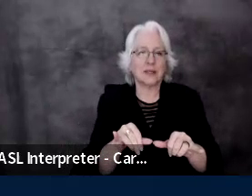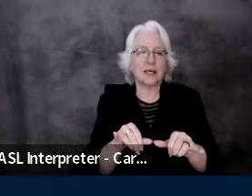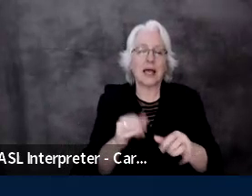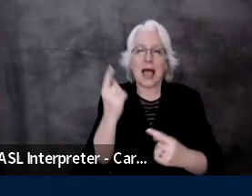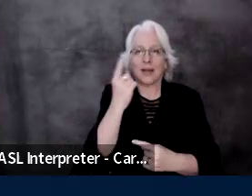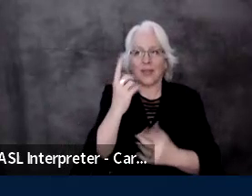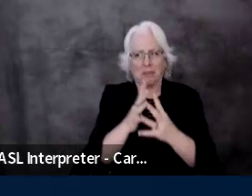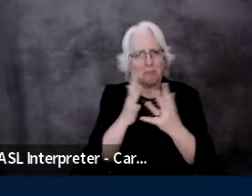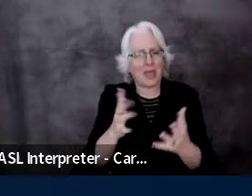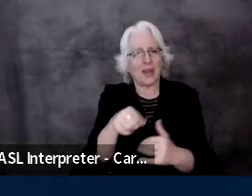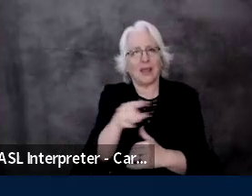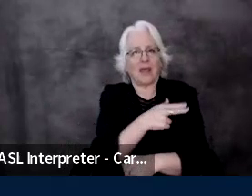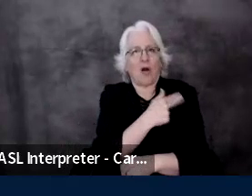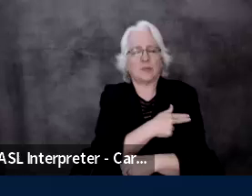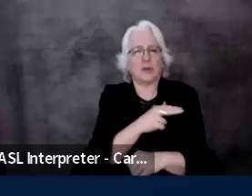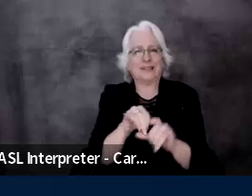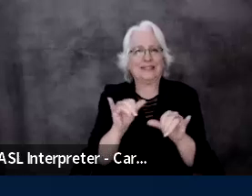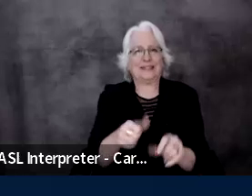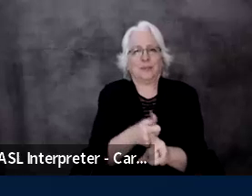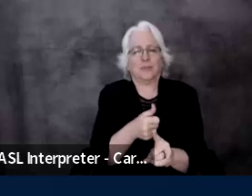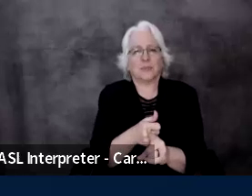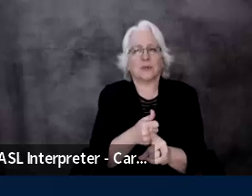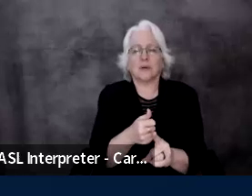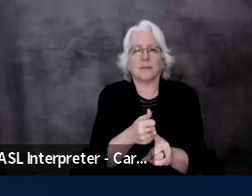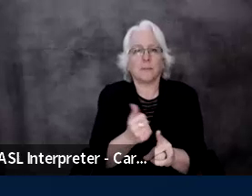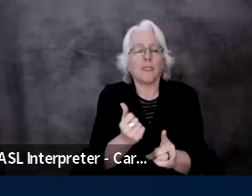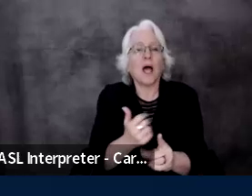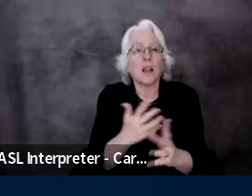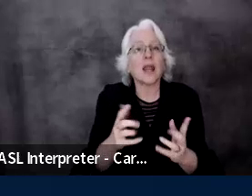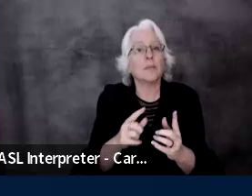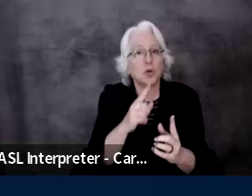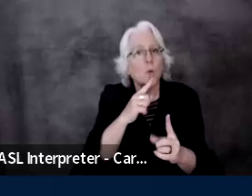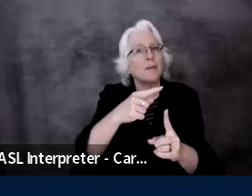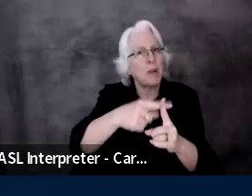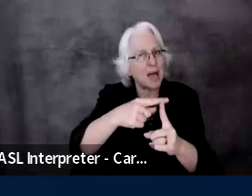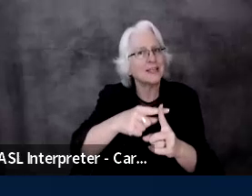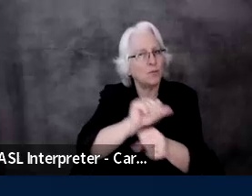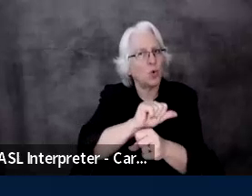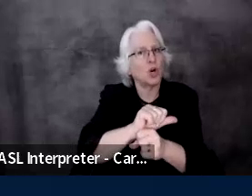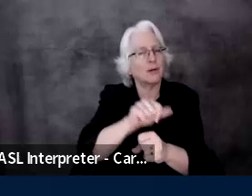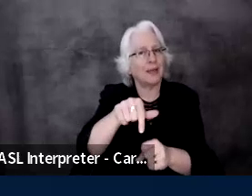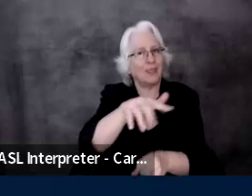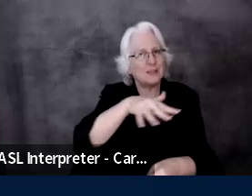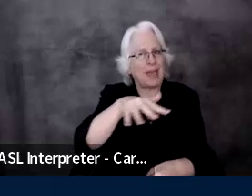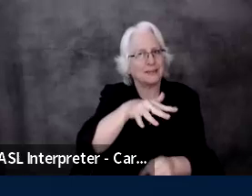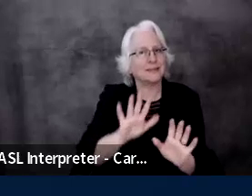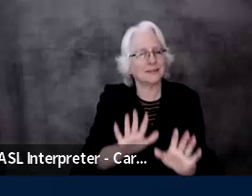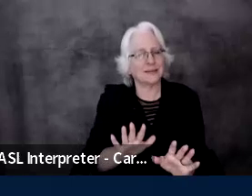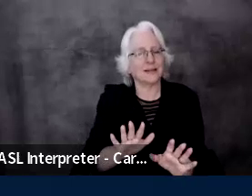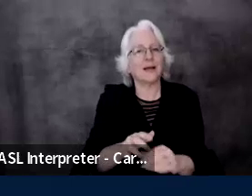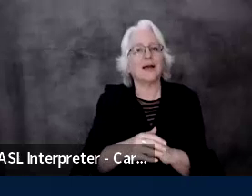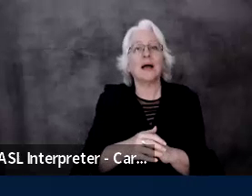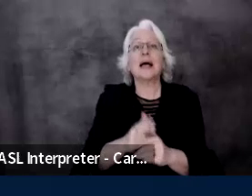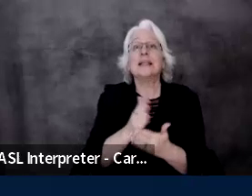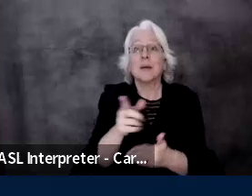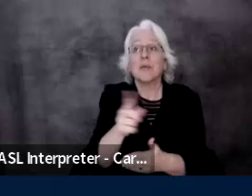lot of the hospital systems, a lot of them are doing really positive things in this space. I'm sure you can appreciate that some of them would